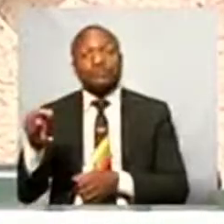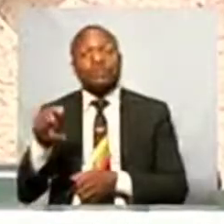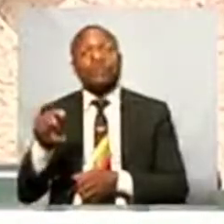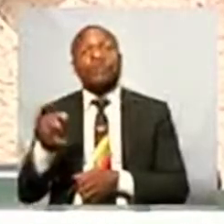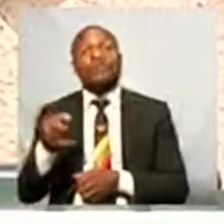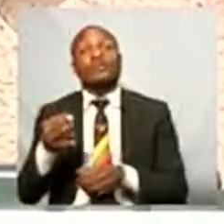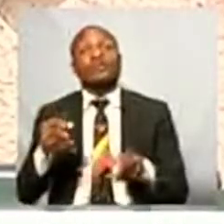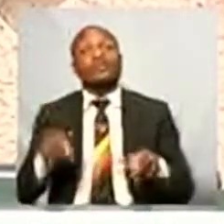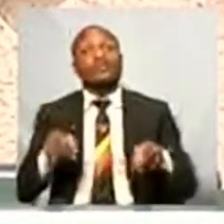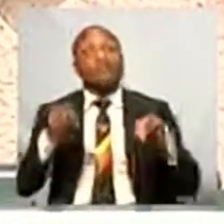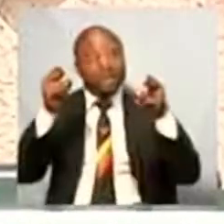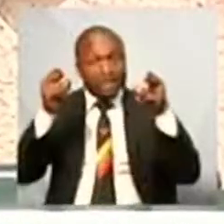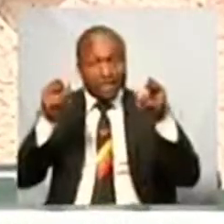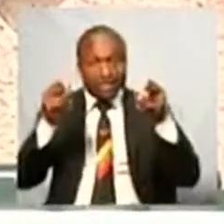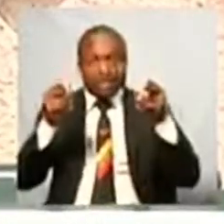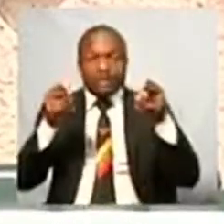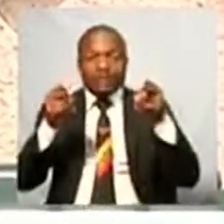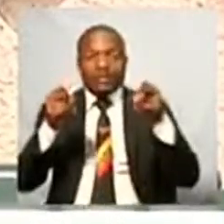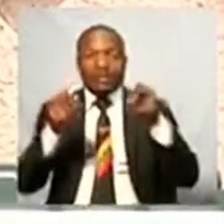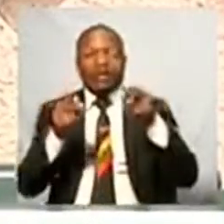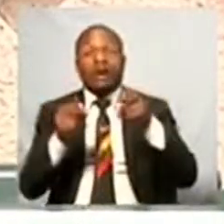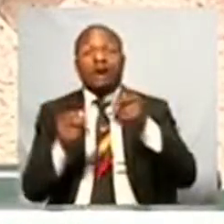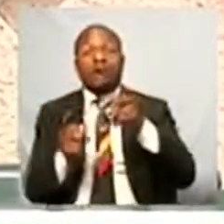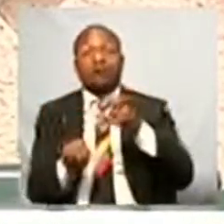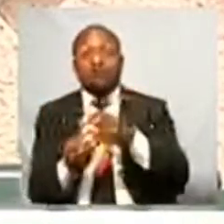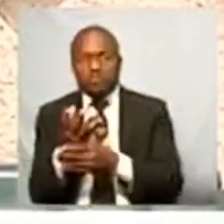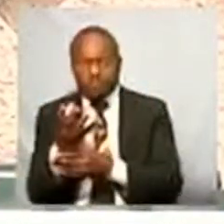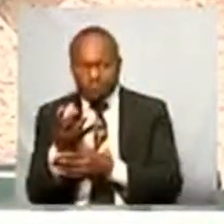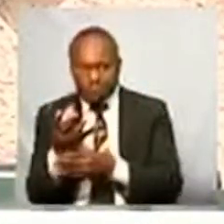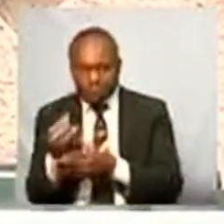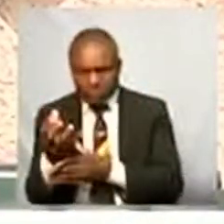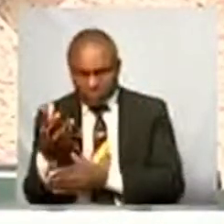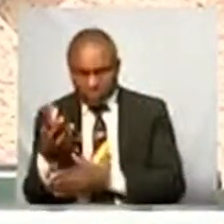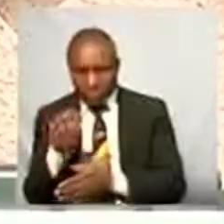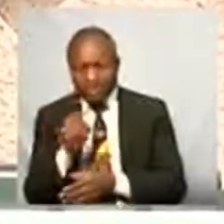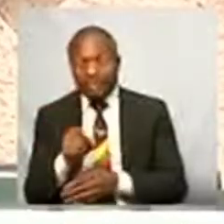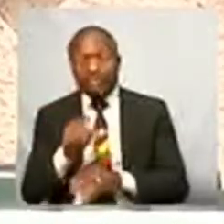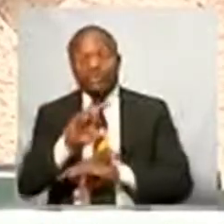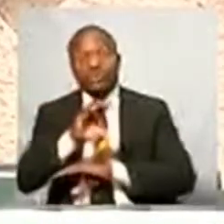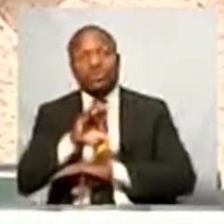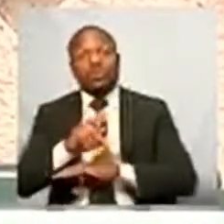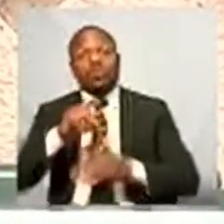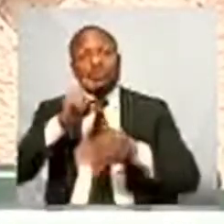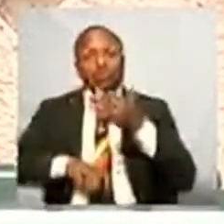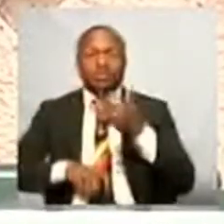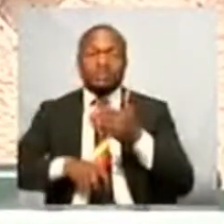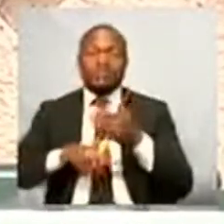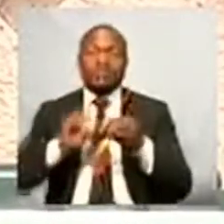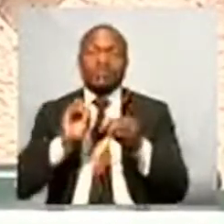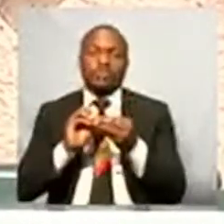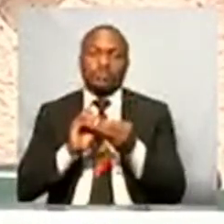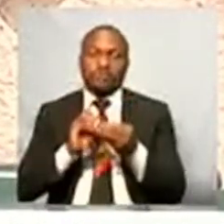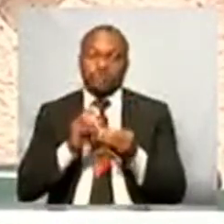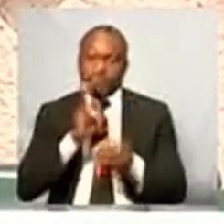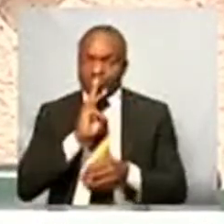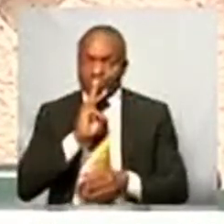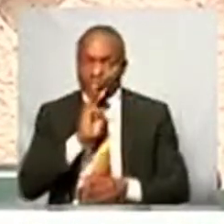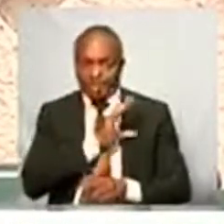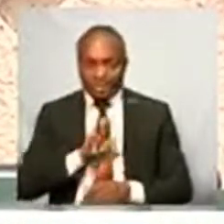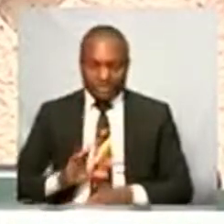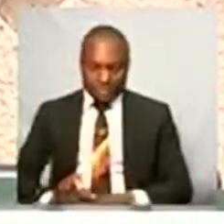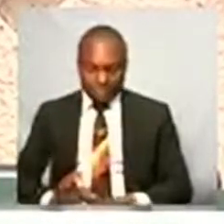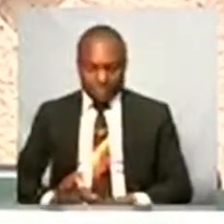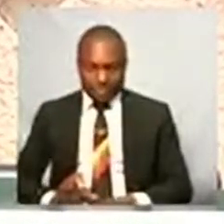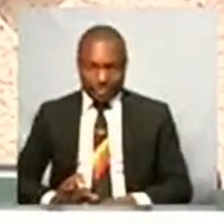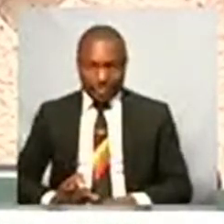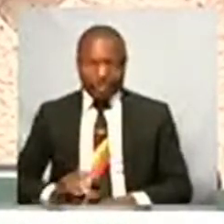and sometimes system challenges. This is costing water utility companies a lot of money and is making it